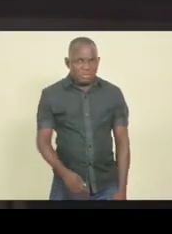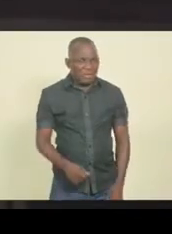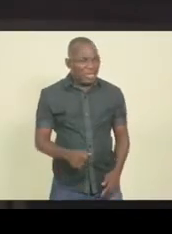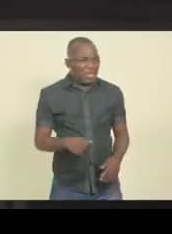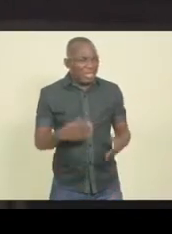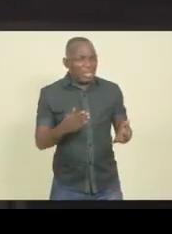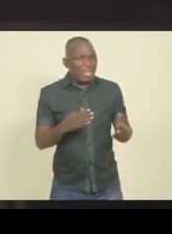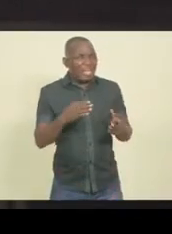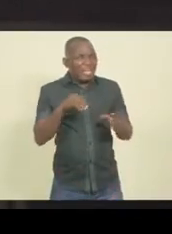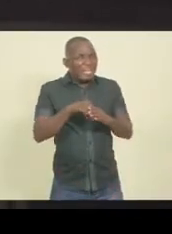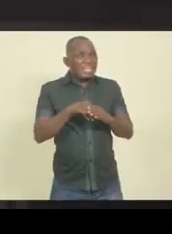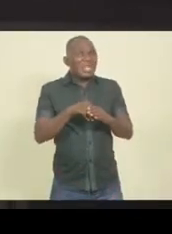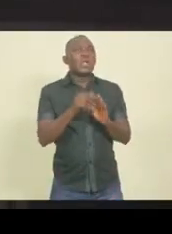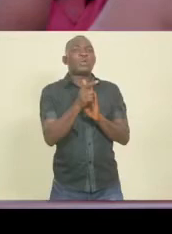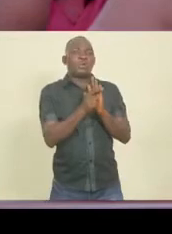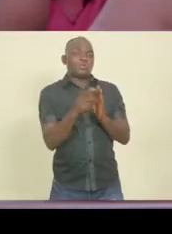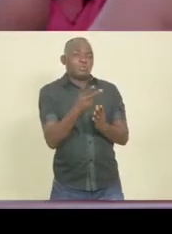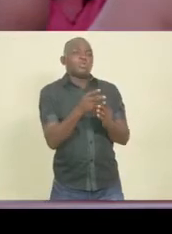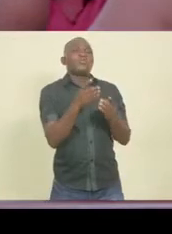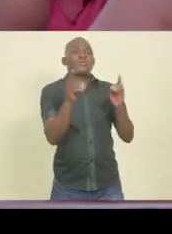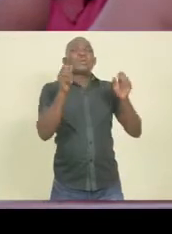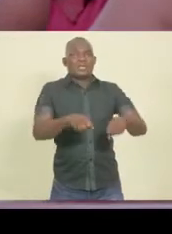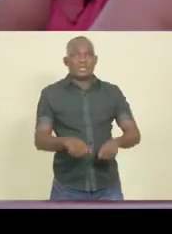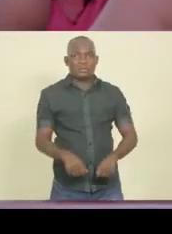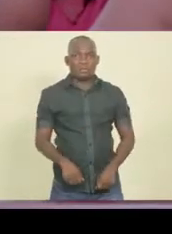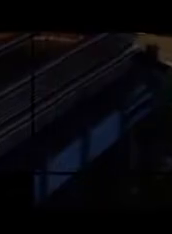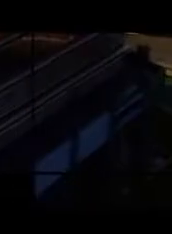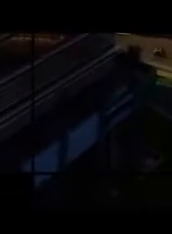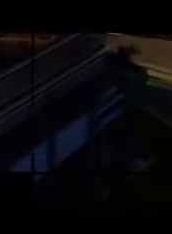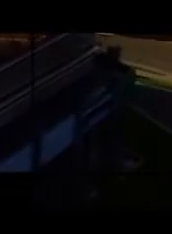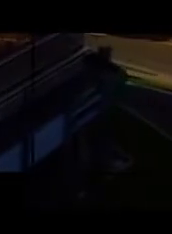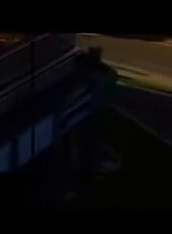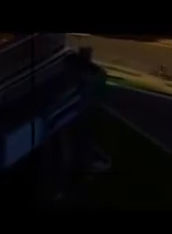technically, yes, they can. Well, then I'll take her.